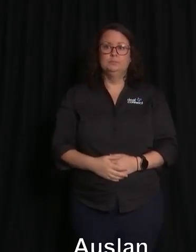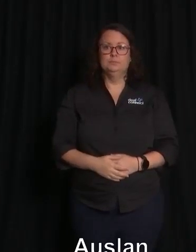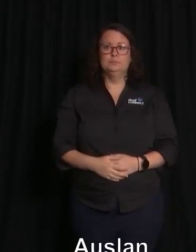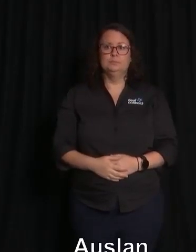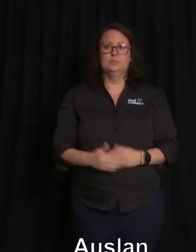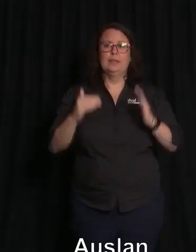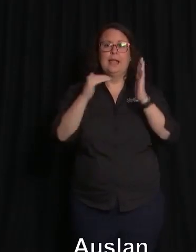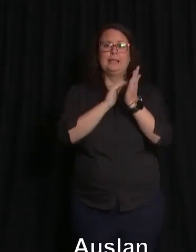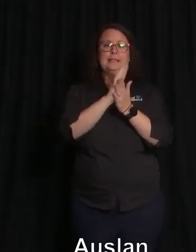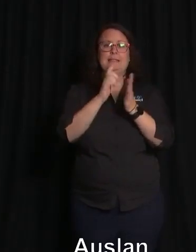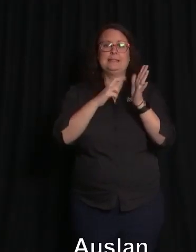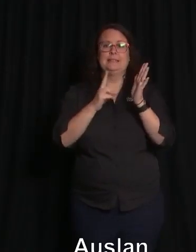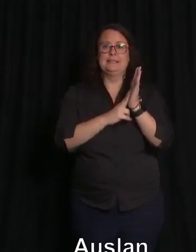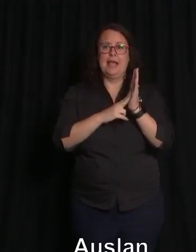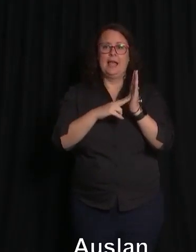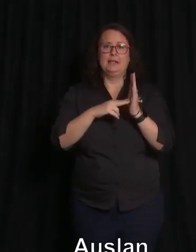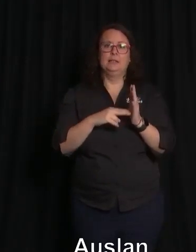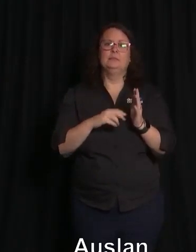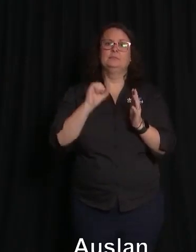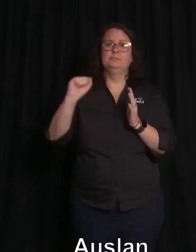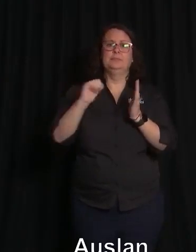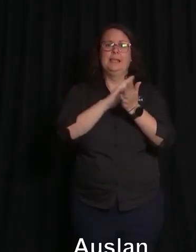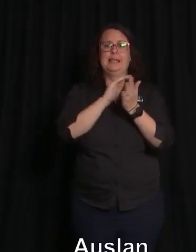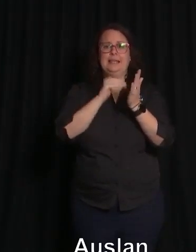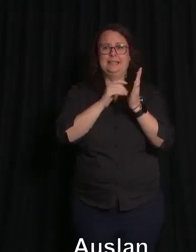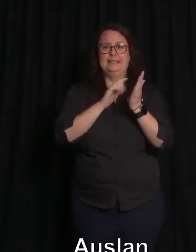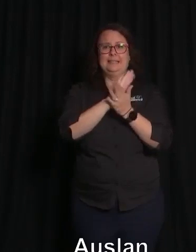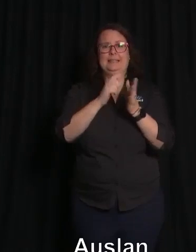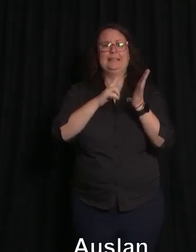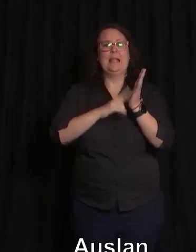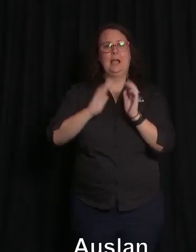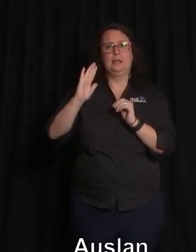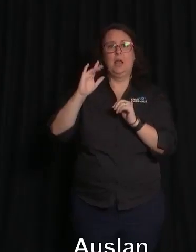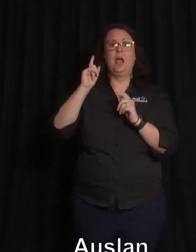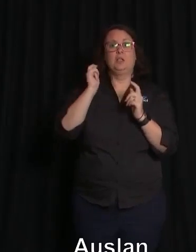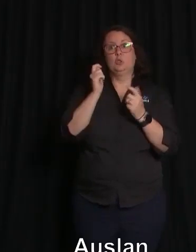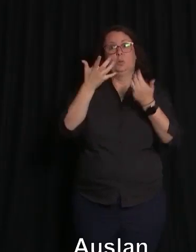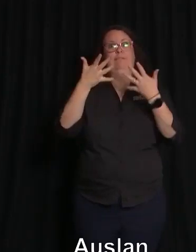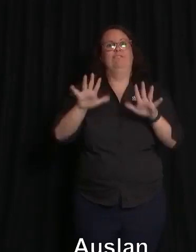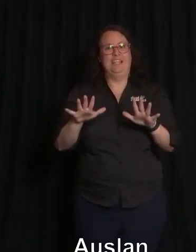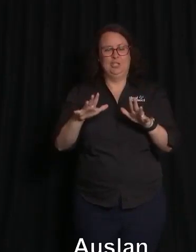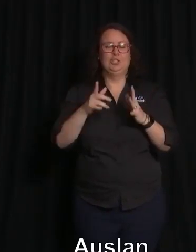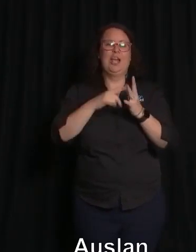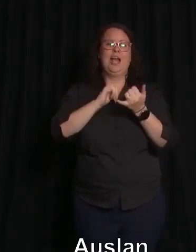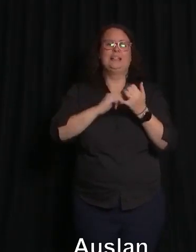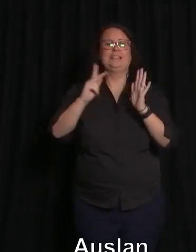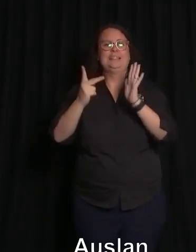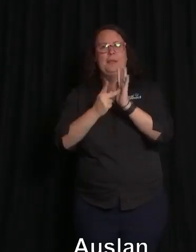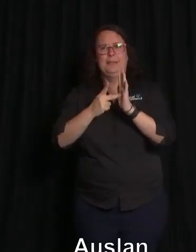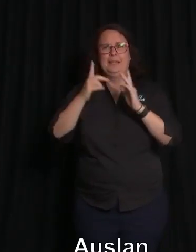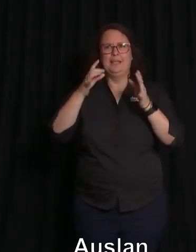starting with Zhan. Zhan is the outgoing Deputy Director of Transgender